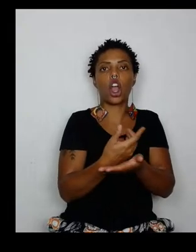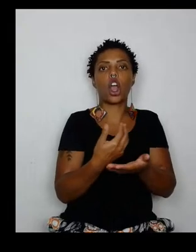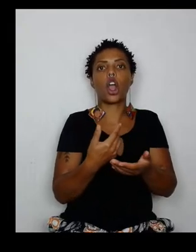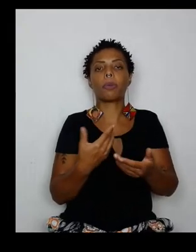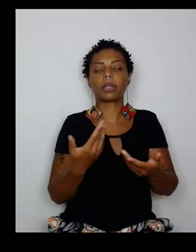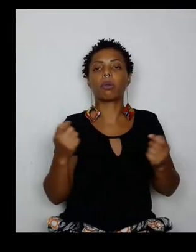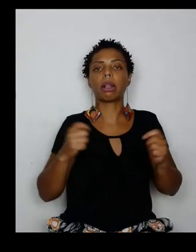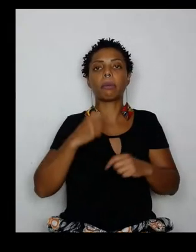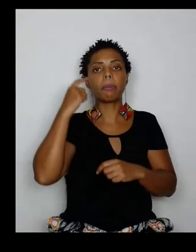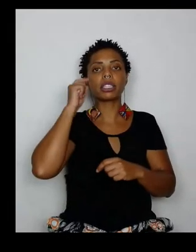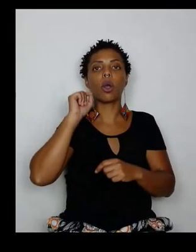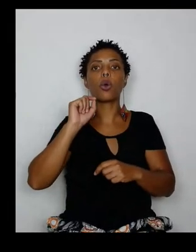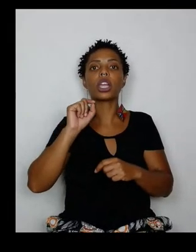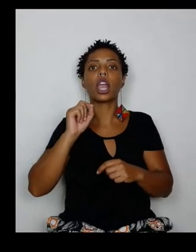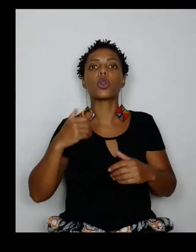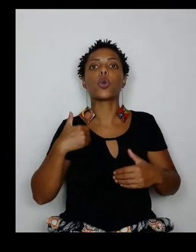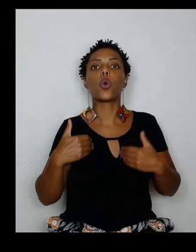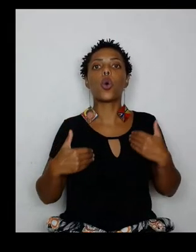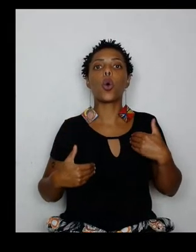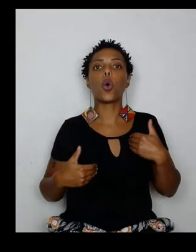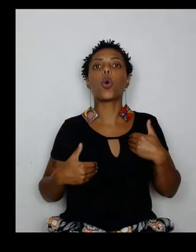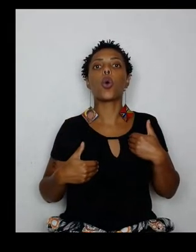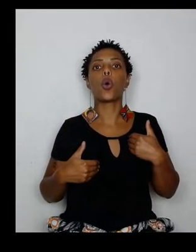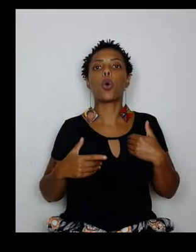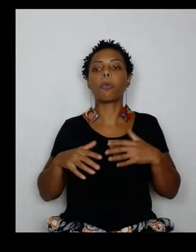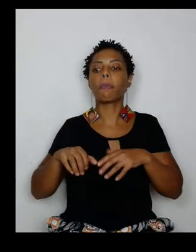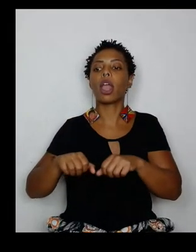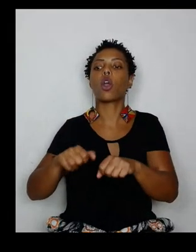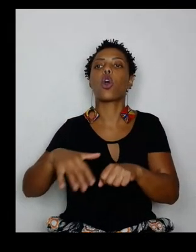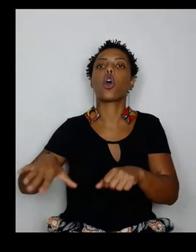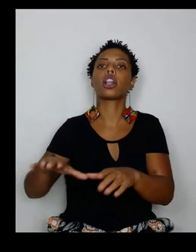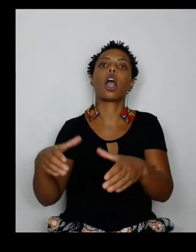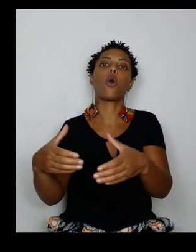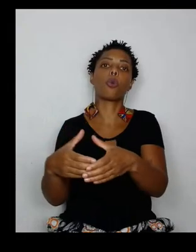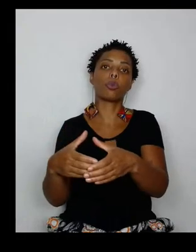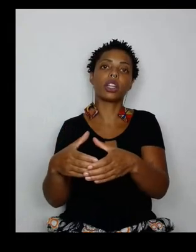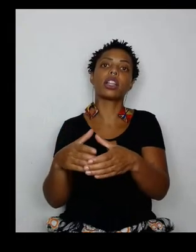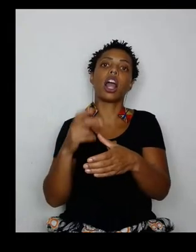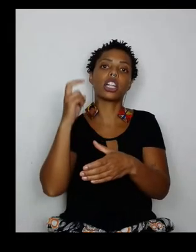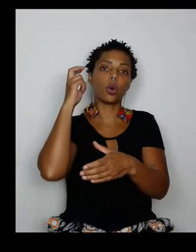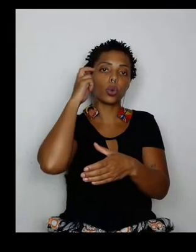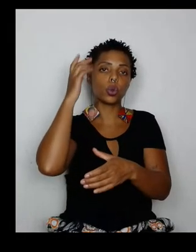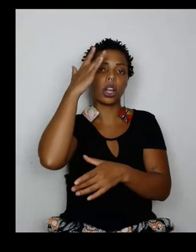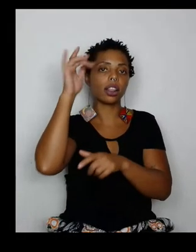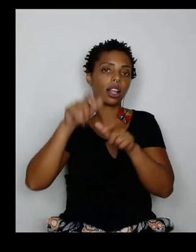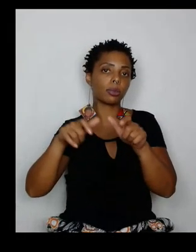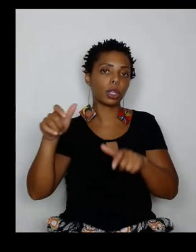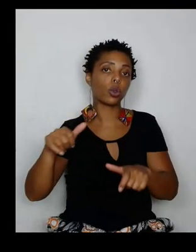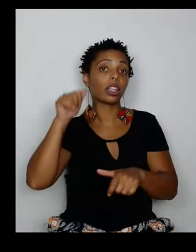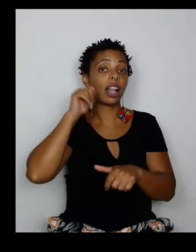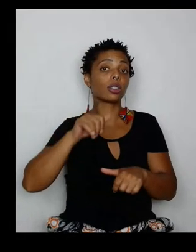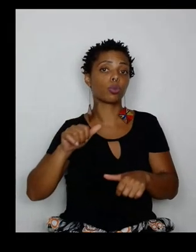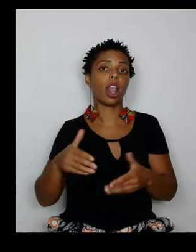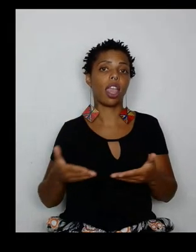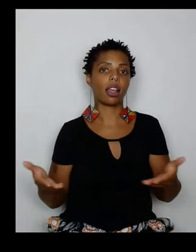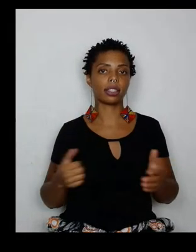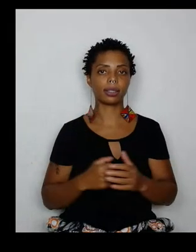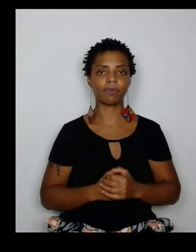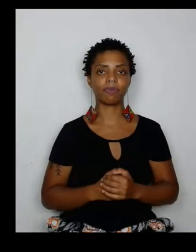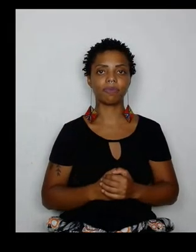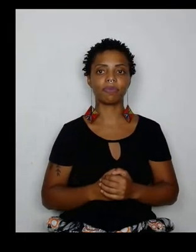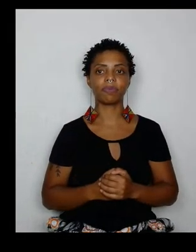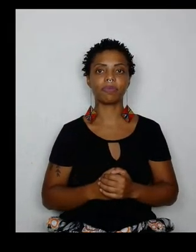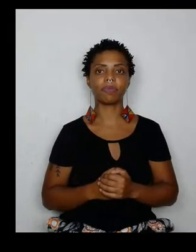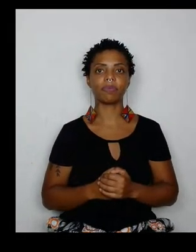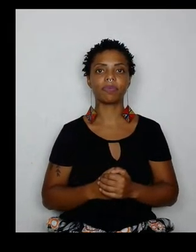communities the cultures the people the women out there and whether what kind of reciprocity is involved